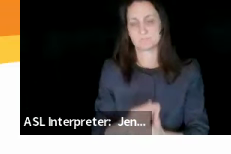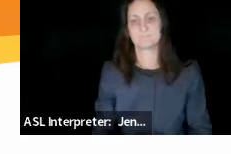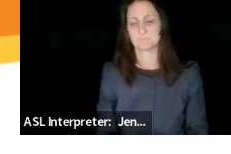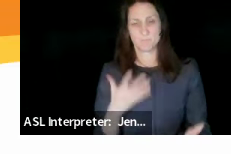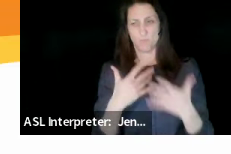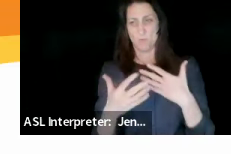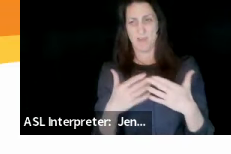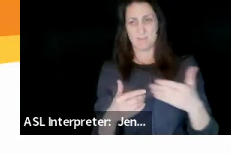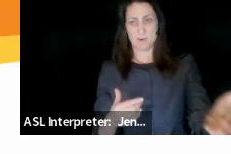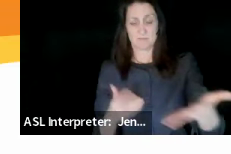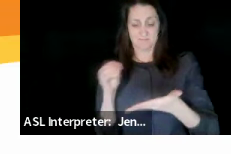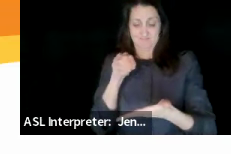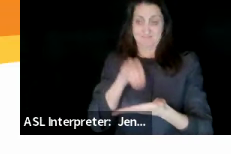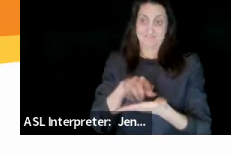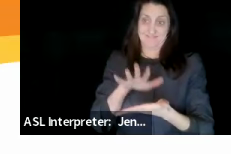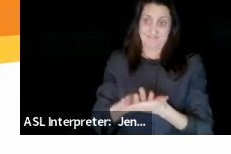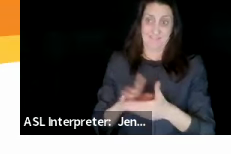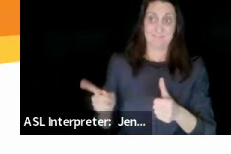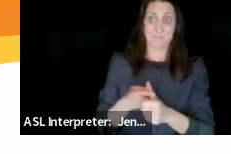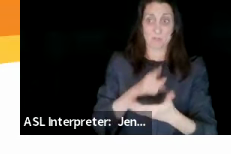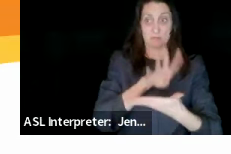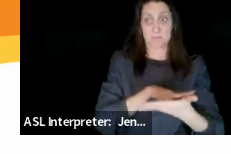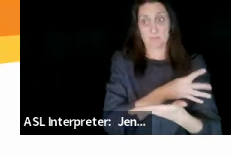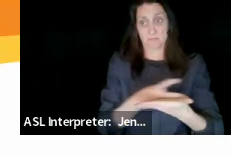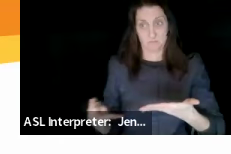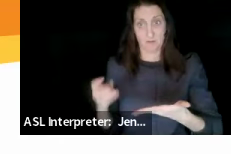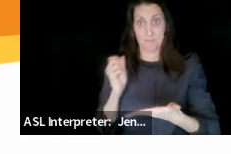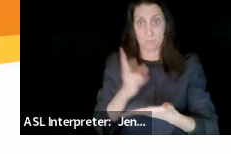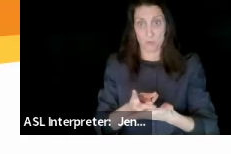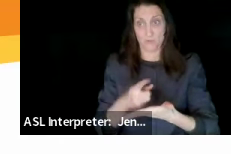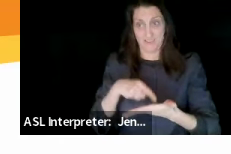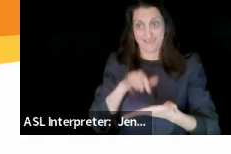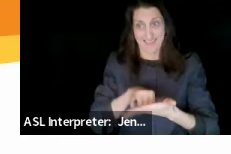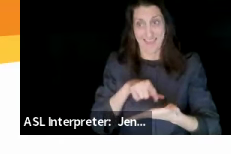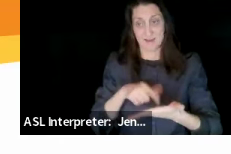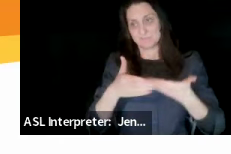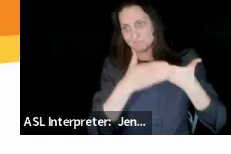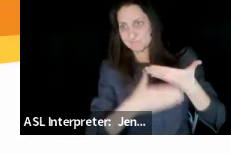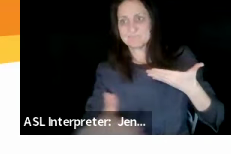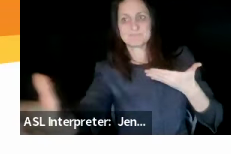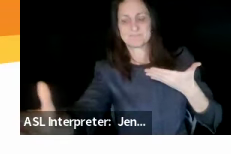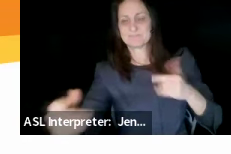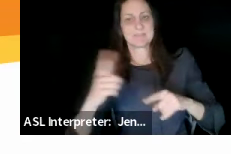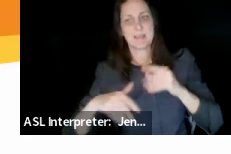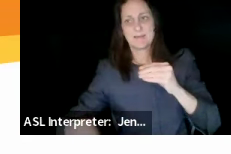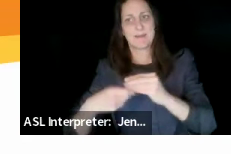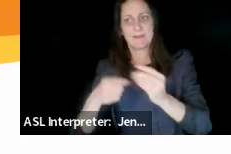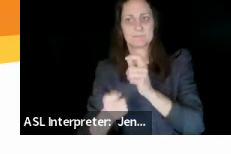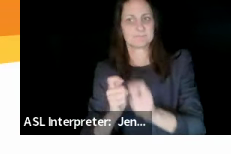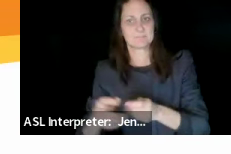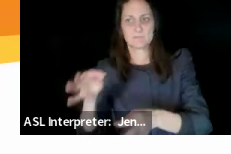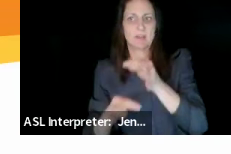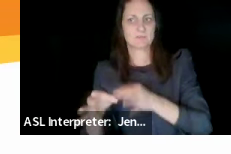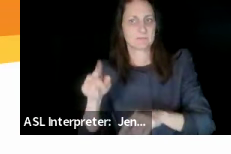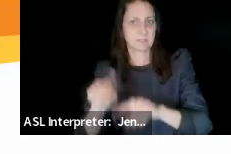we're going to fund what's in that budget, in that approved budget. And we also want to clarify